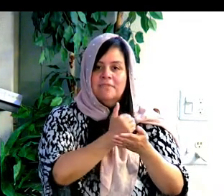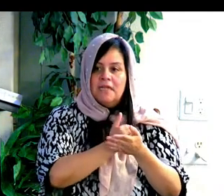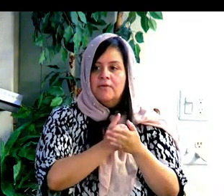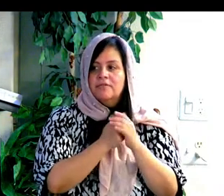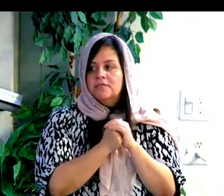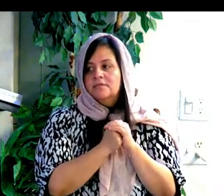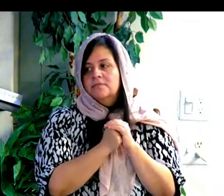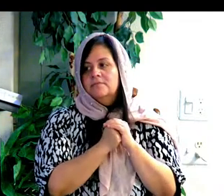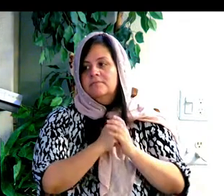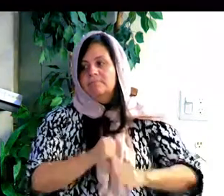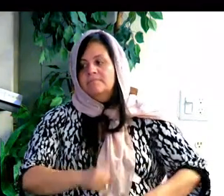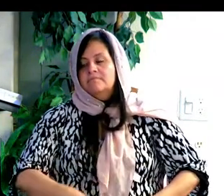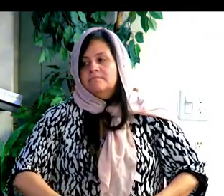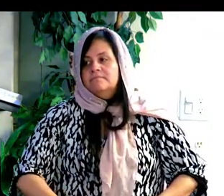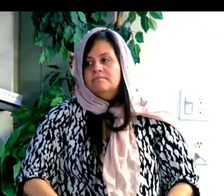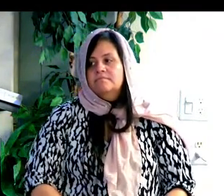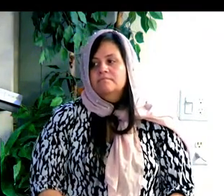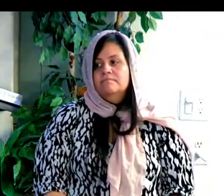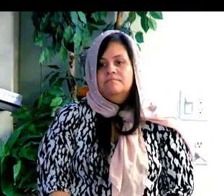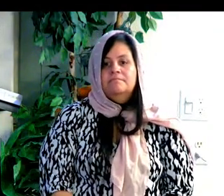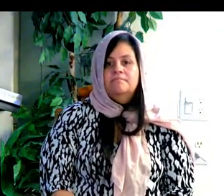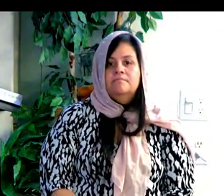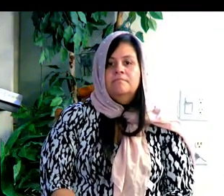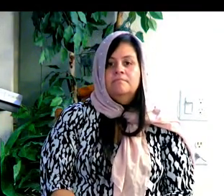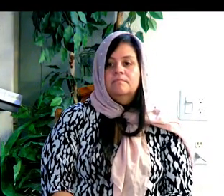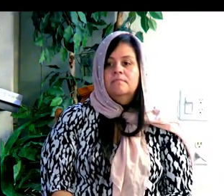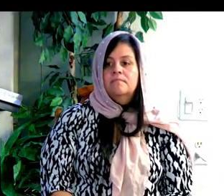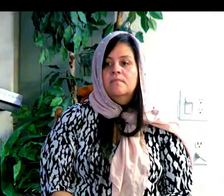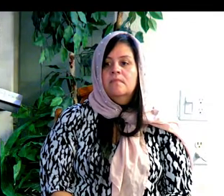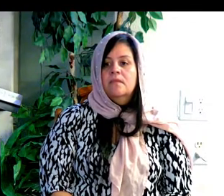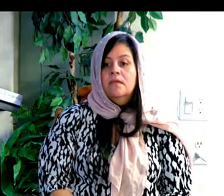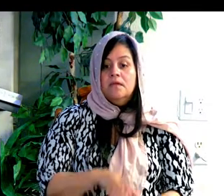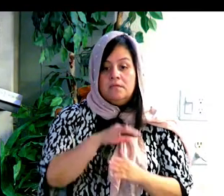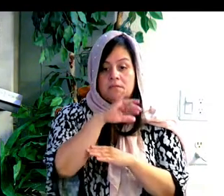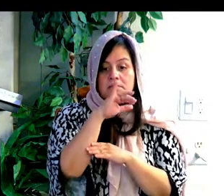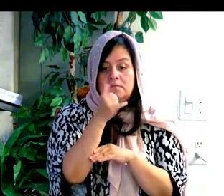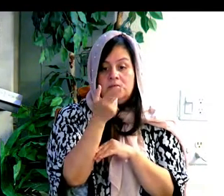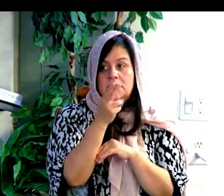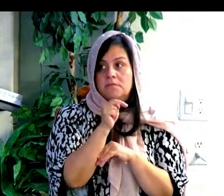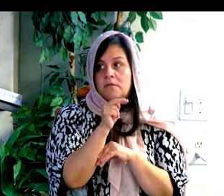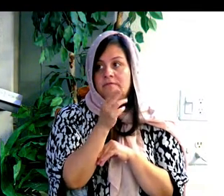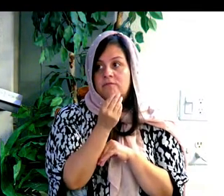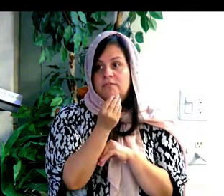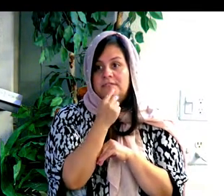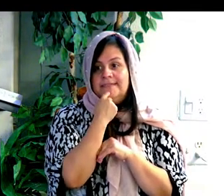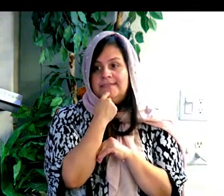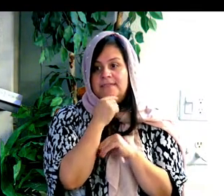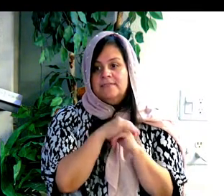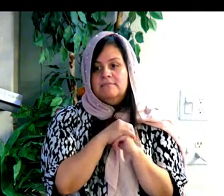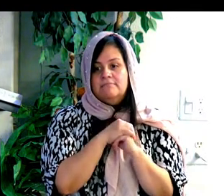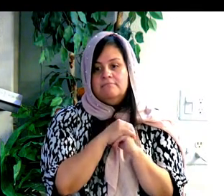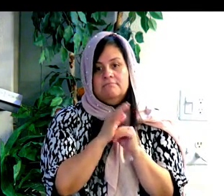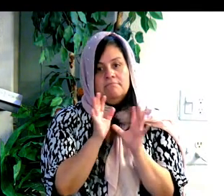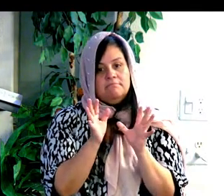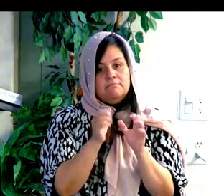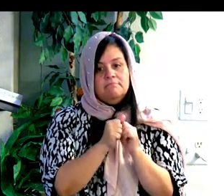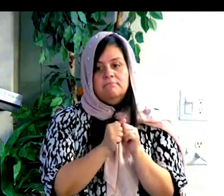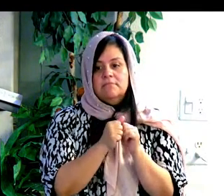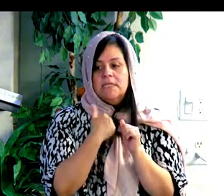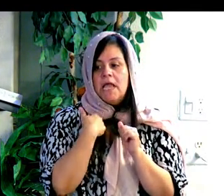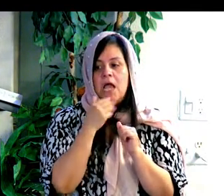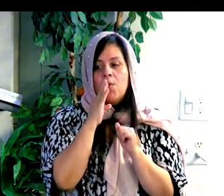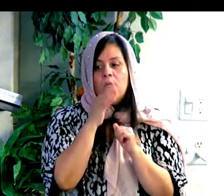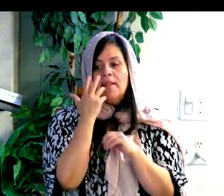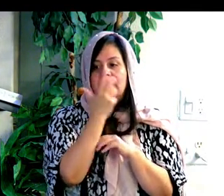nuestra herencia. Right? And then, in John 14, he says, look, I'm going to leave, but I go to prepare